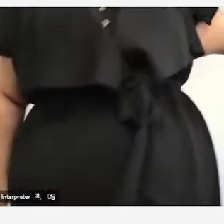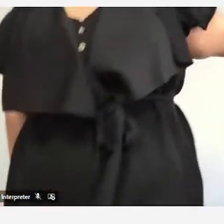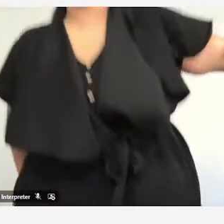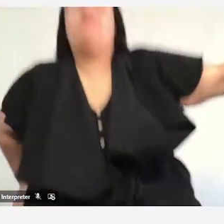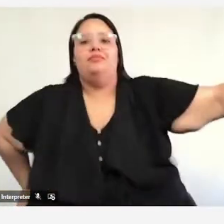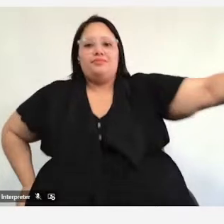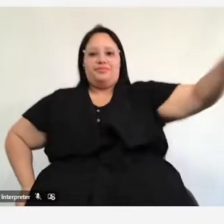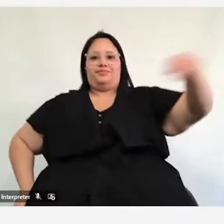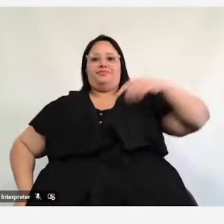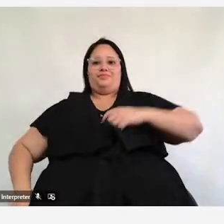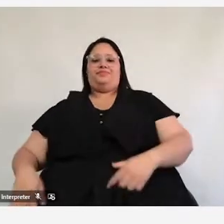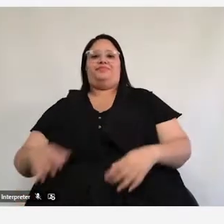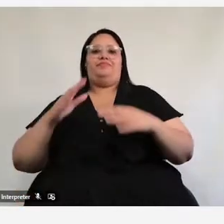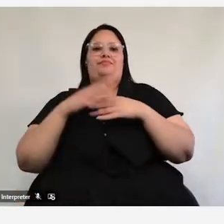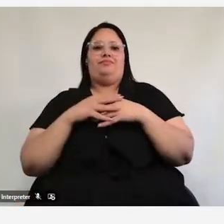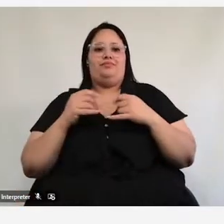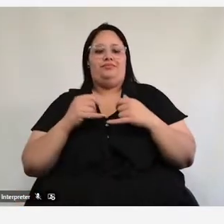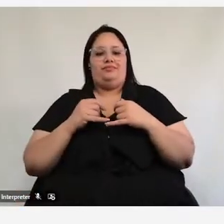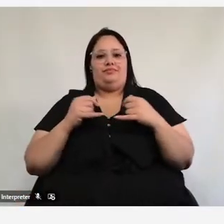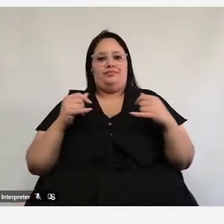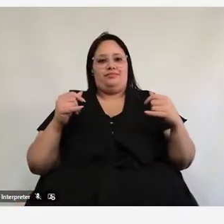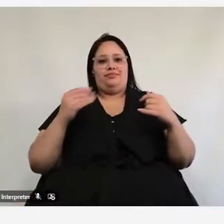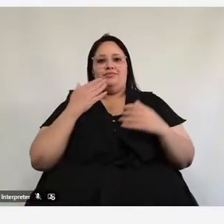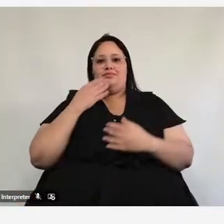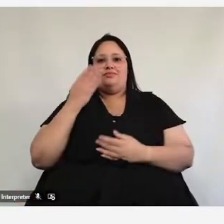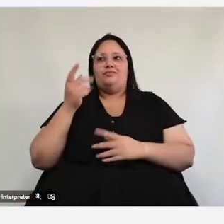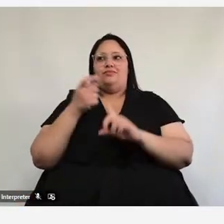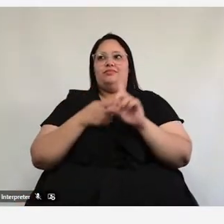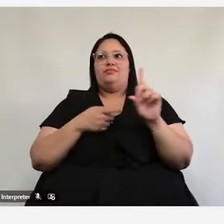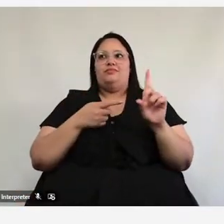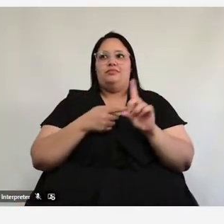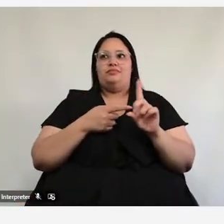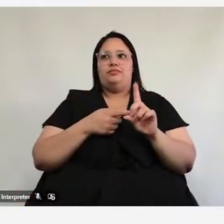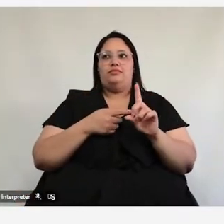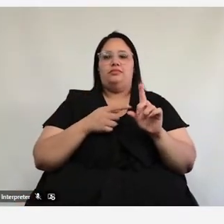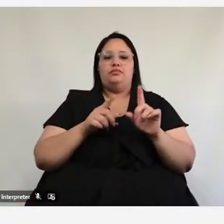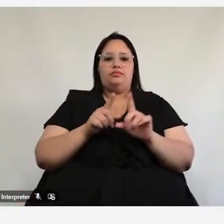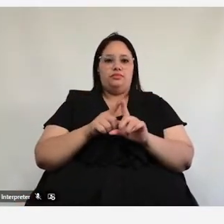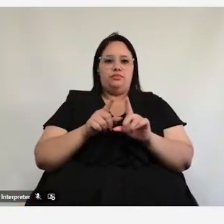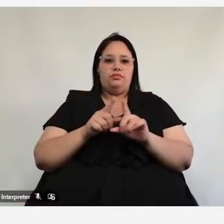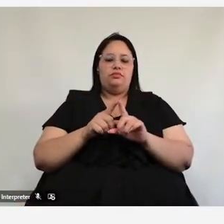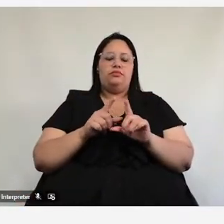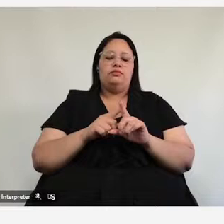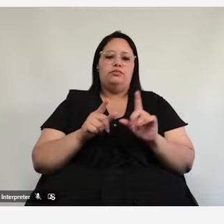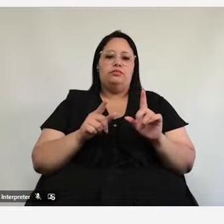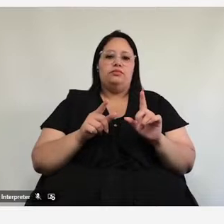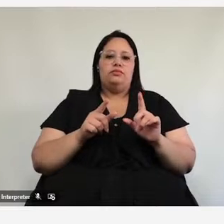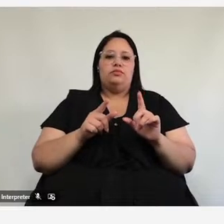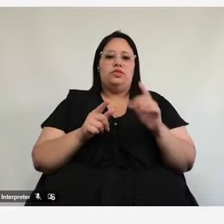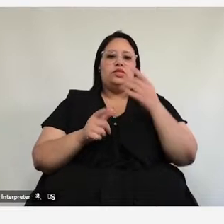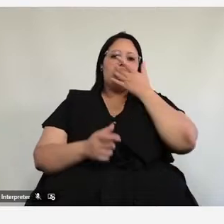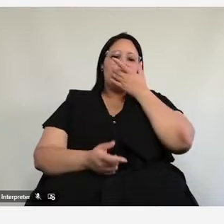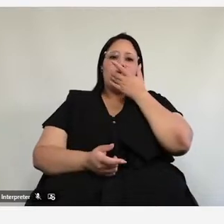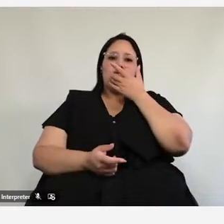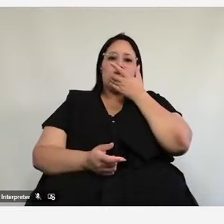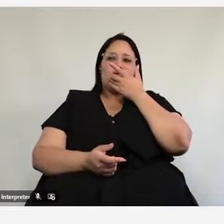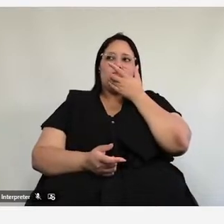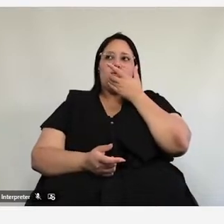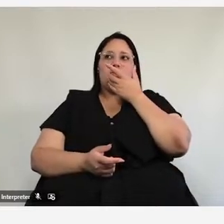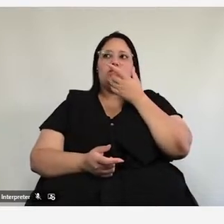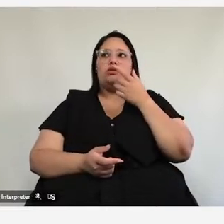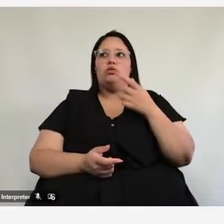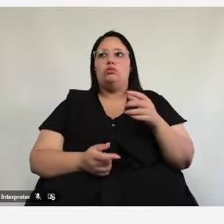online platform. Thank you very much, Speaker. Greetings to you and to the House